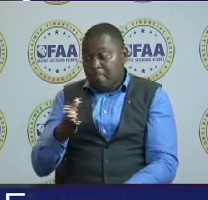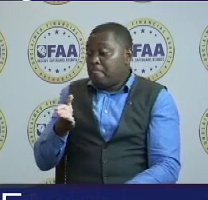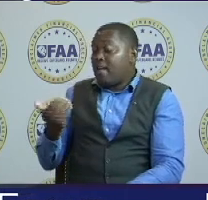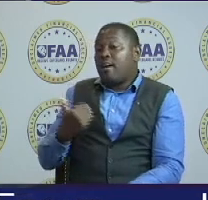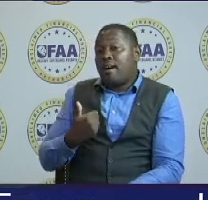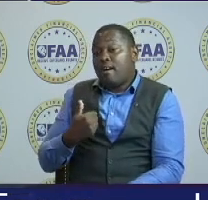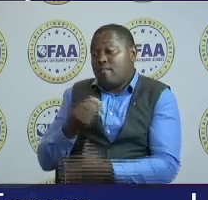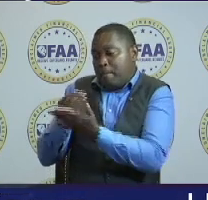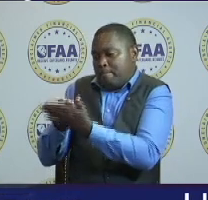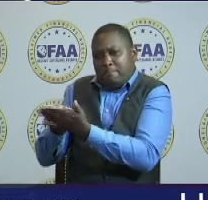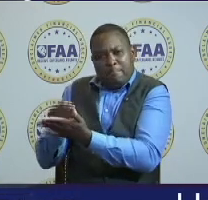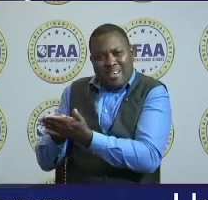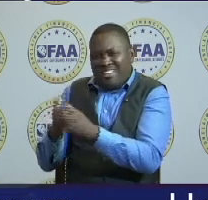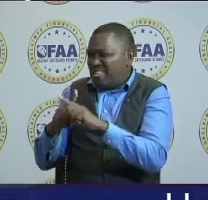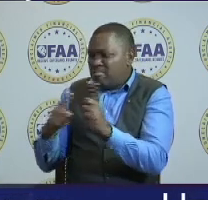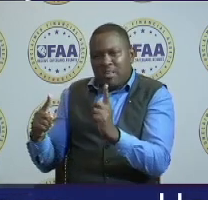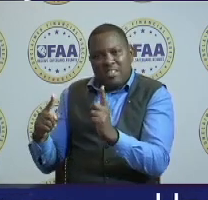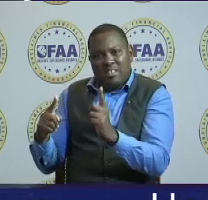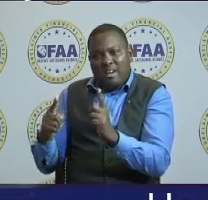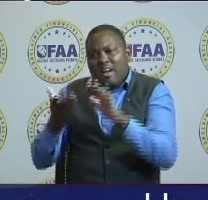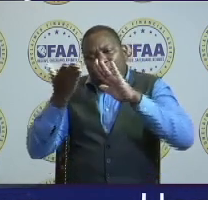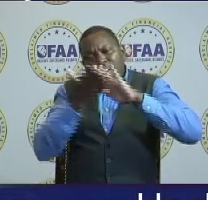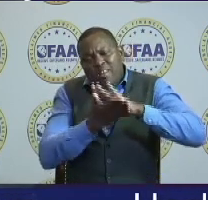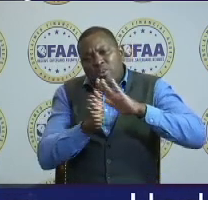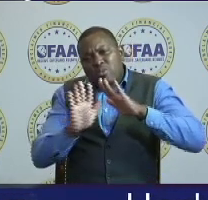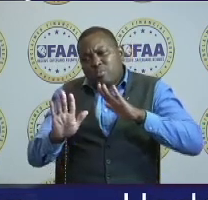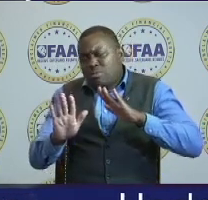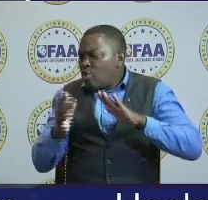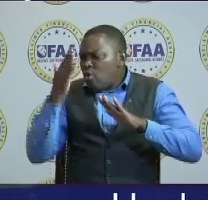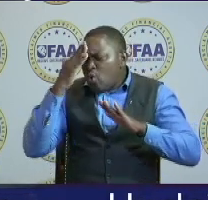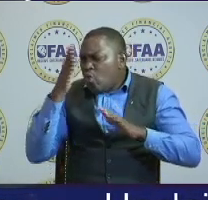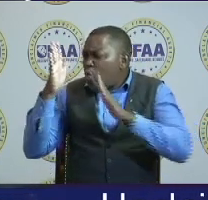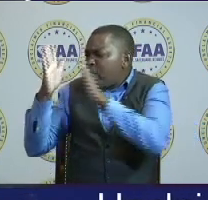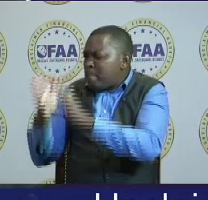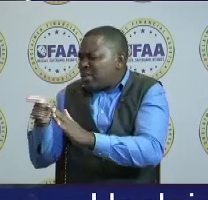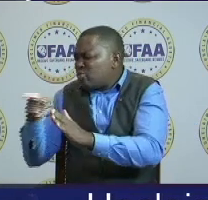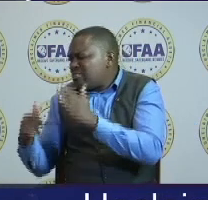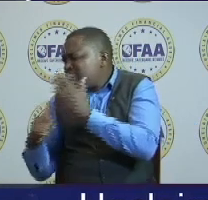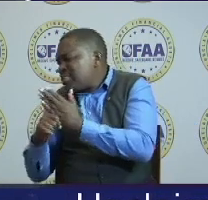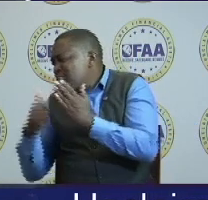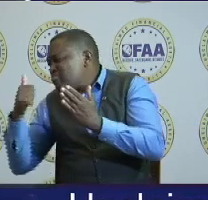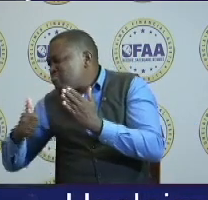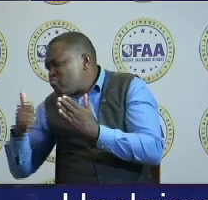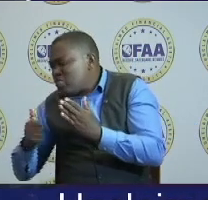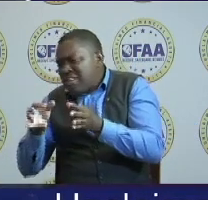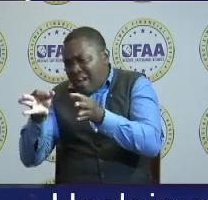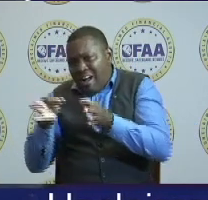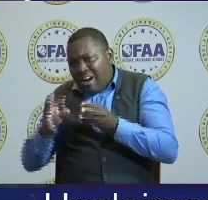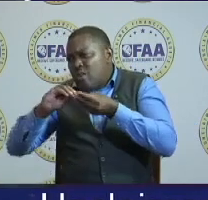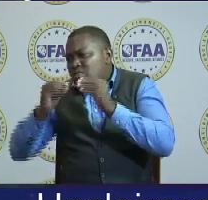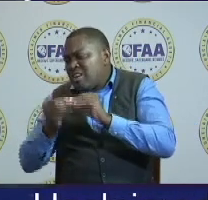you can't quite tell what are the details of this person. So we have that policy in the authority, and we encourage